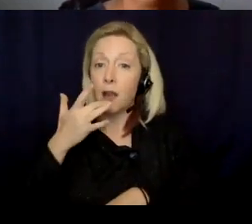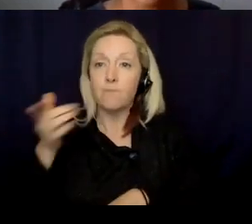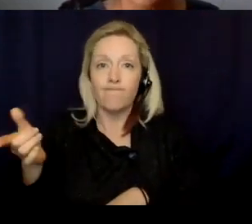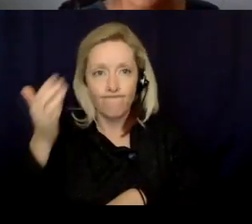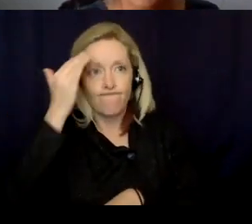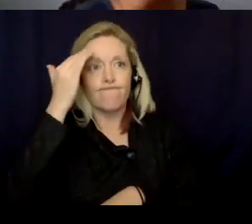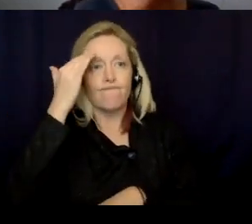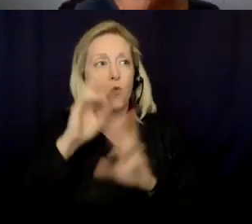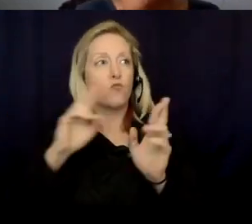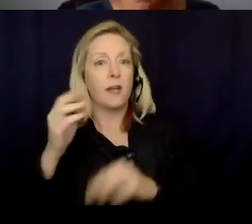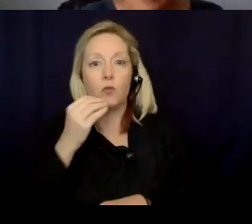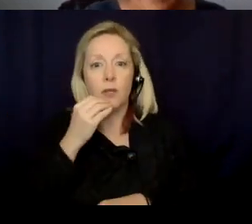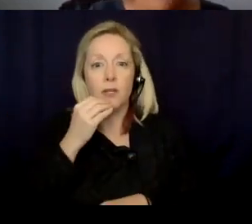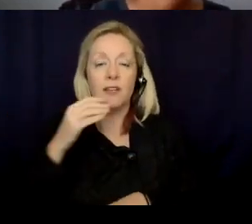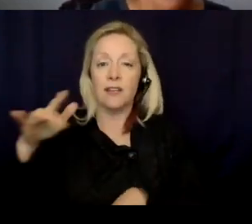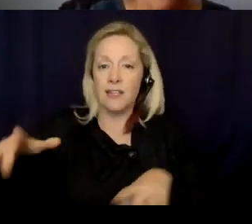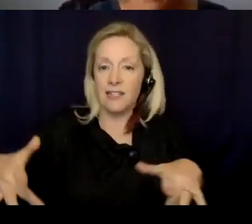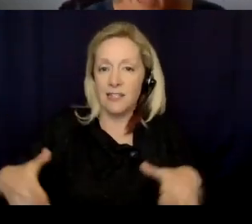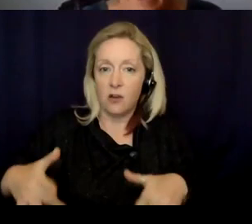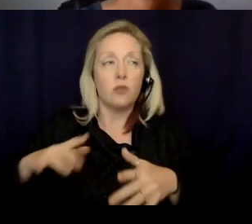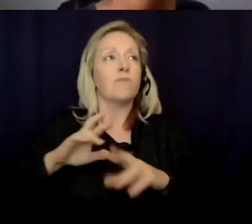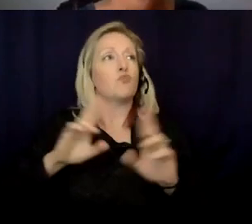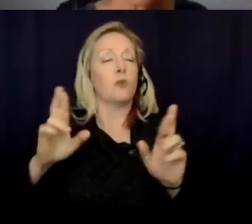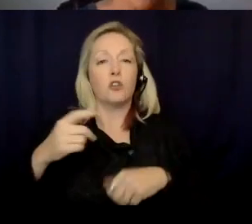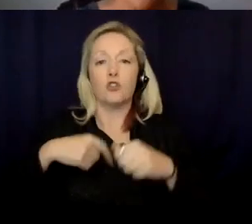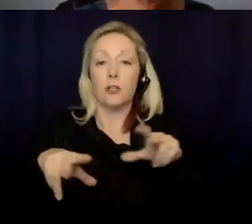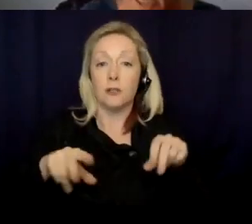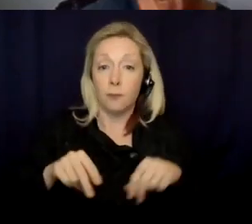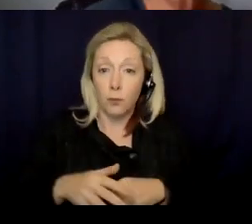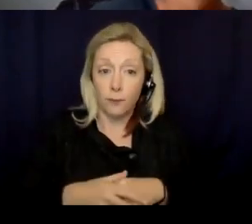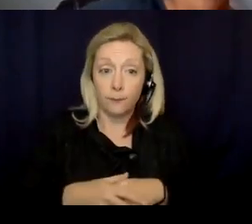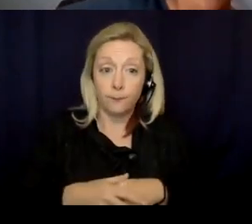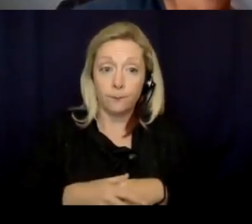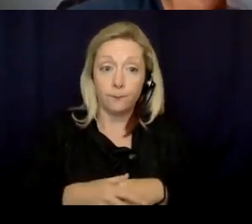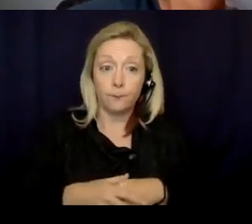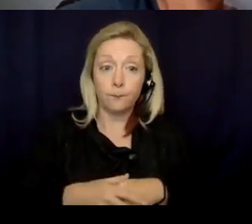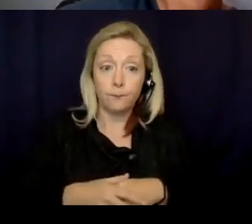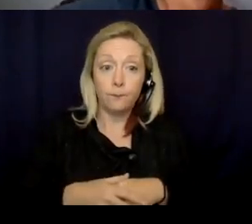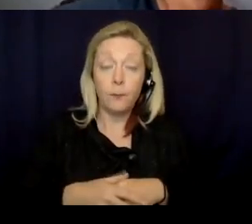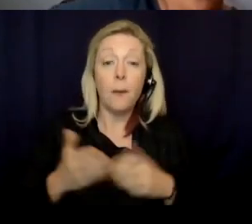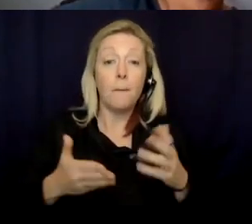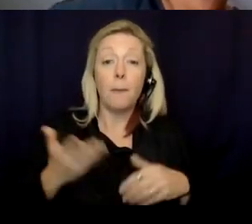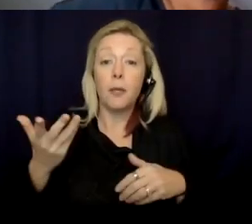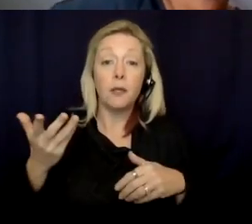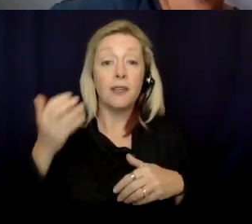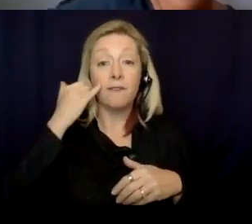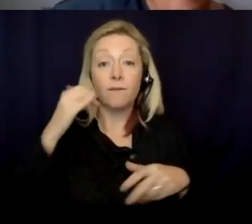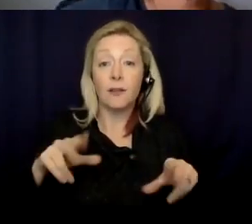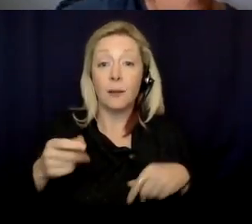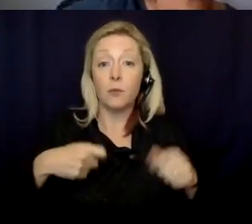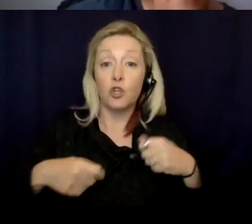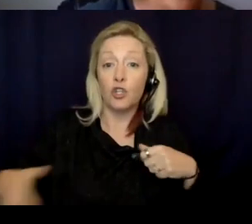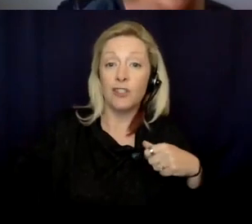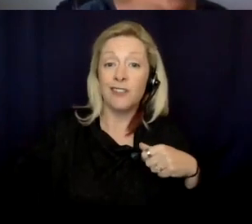to do. Also to give them cues, like if we are changing, I might touch the side of their bottom and